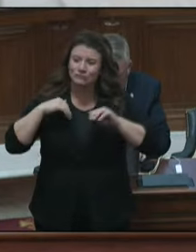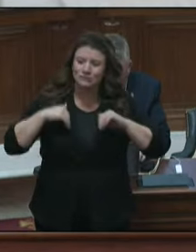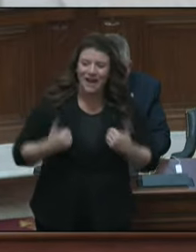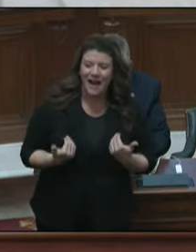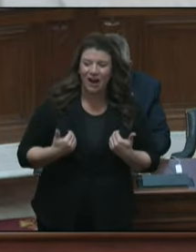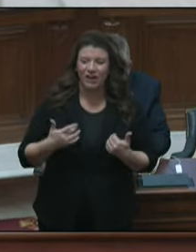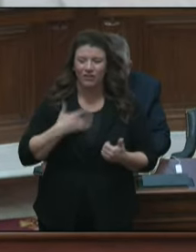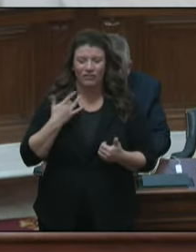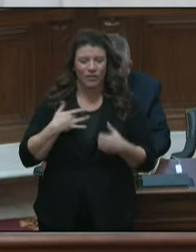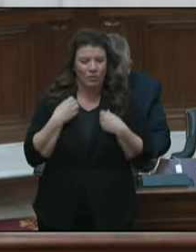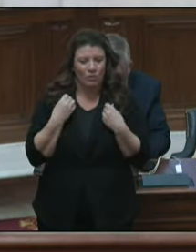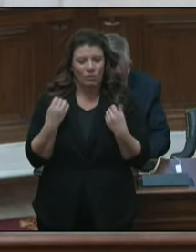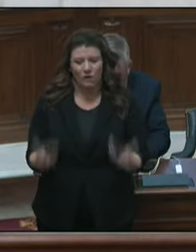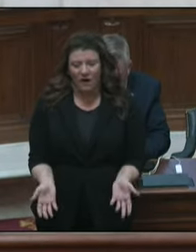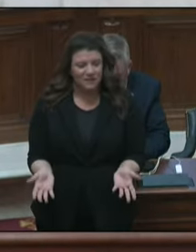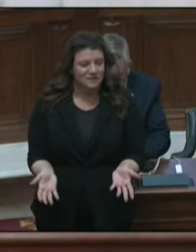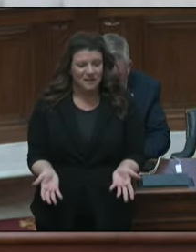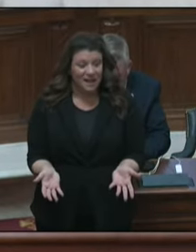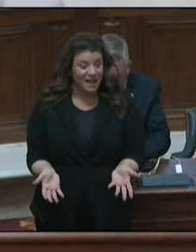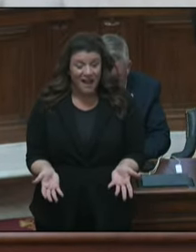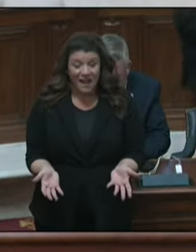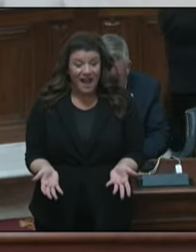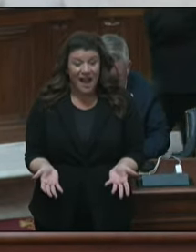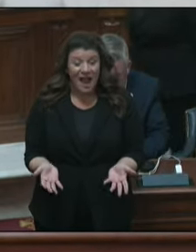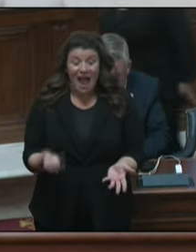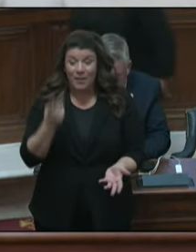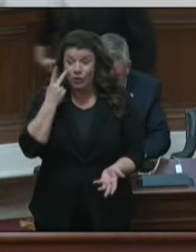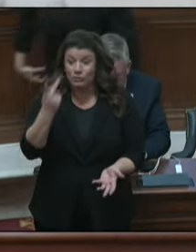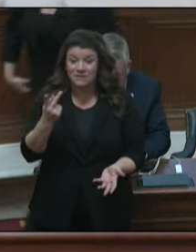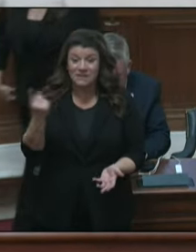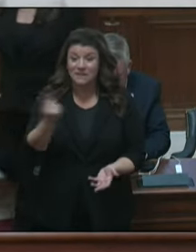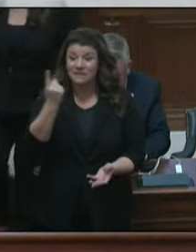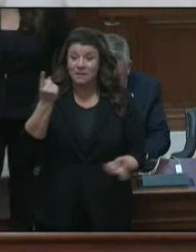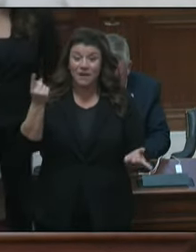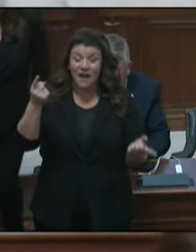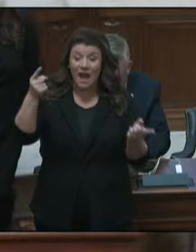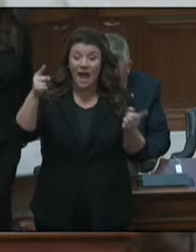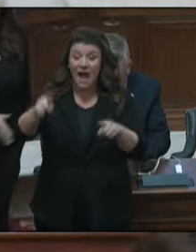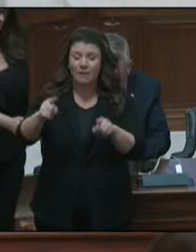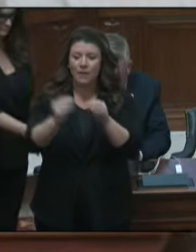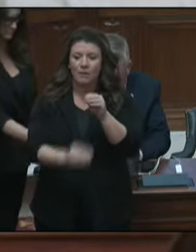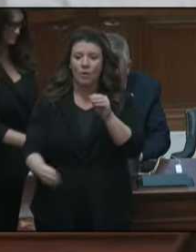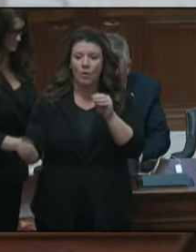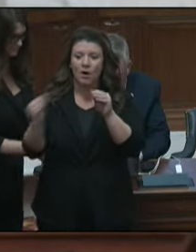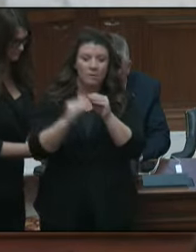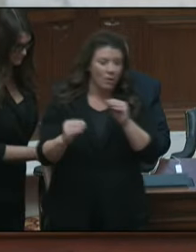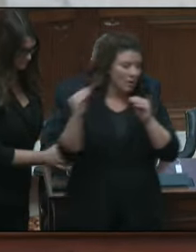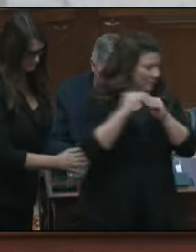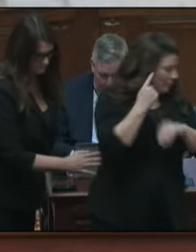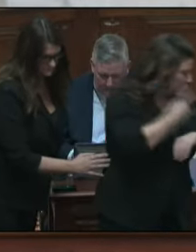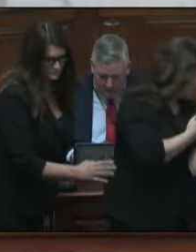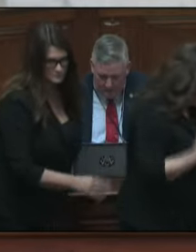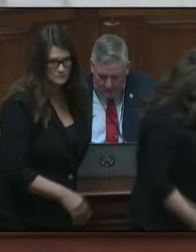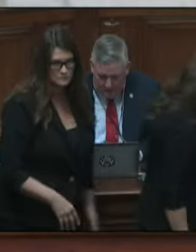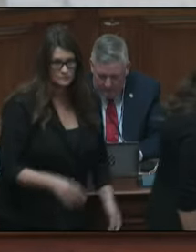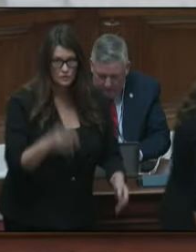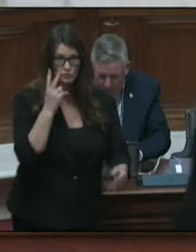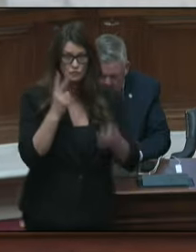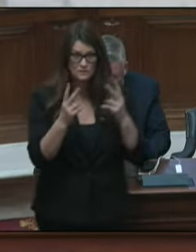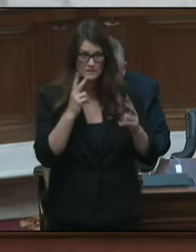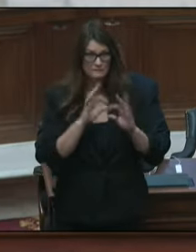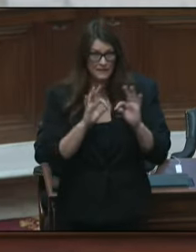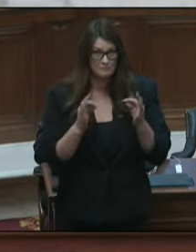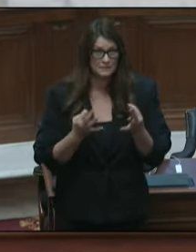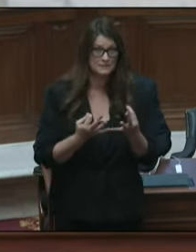beat up. And lo and behold, out of the clear blue sky, you know, there's more and more days that you see